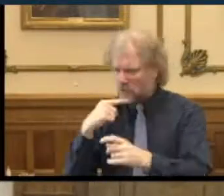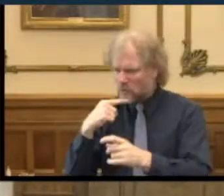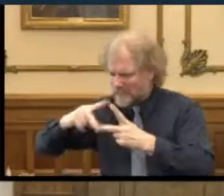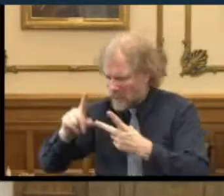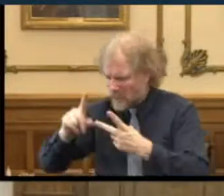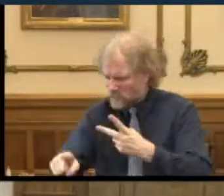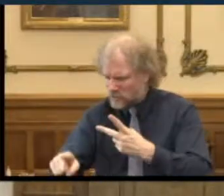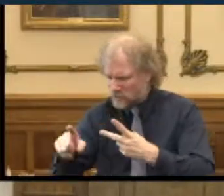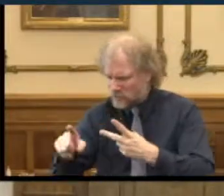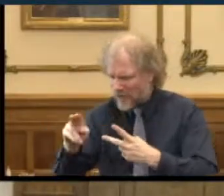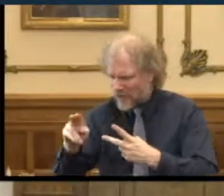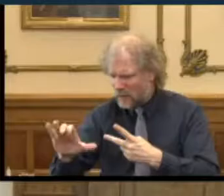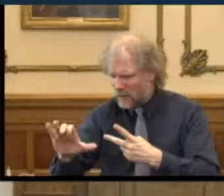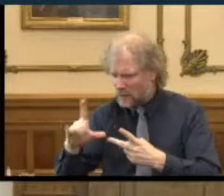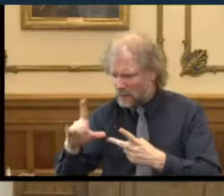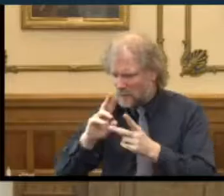question?